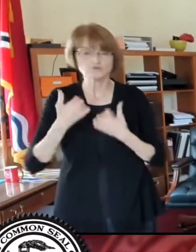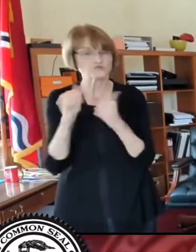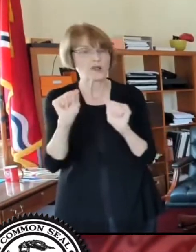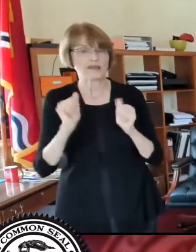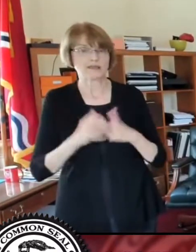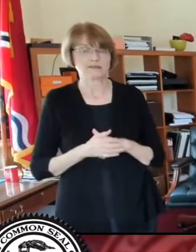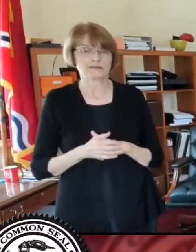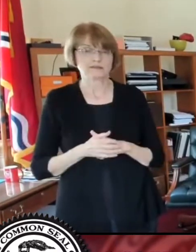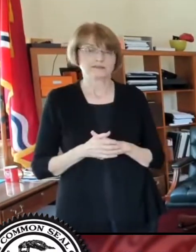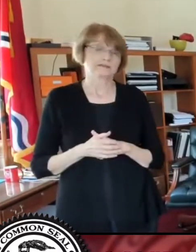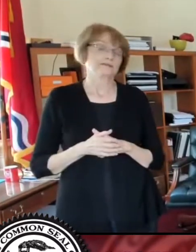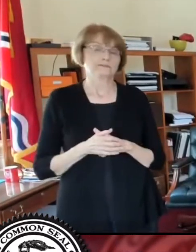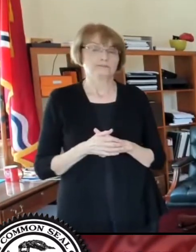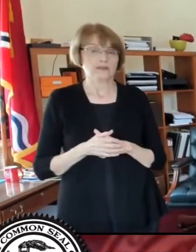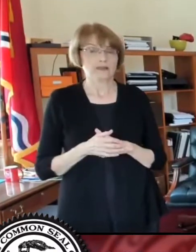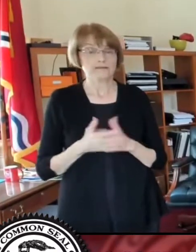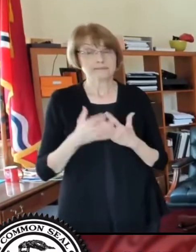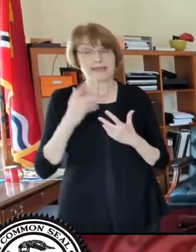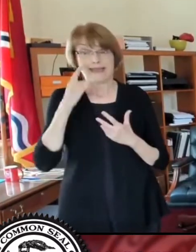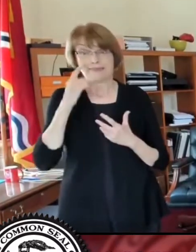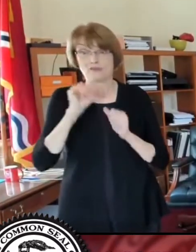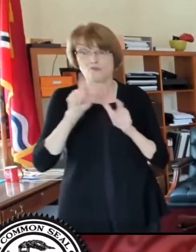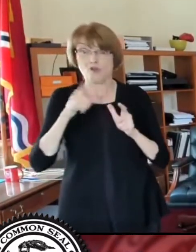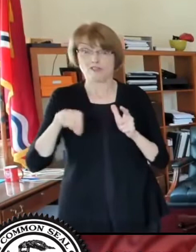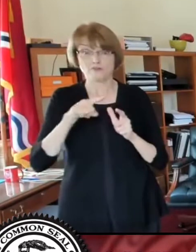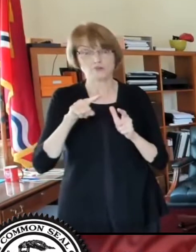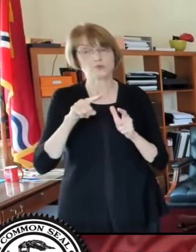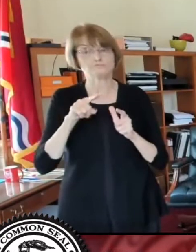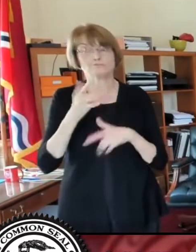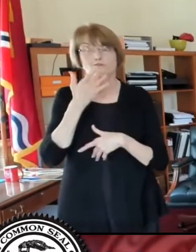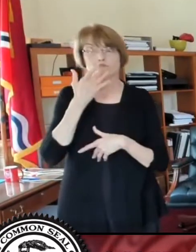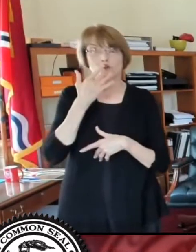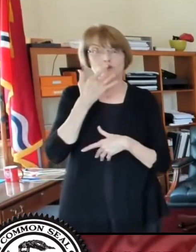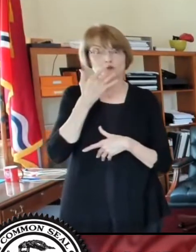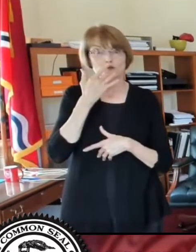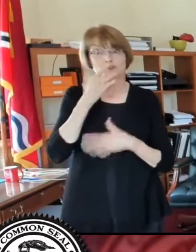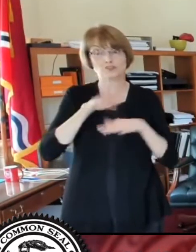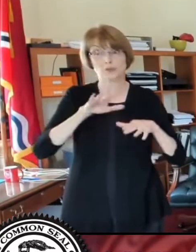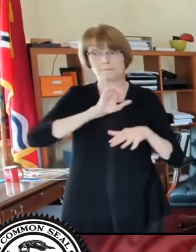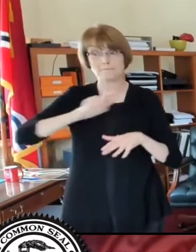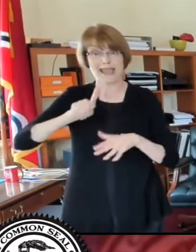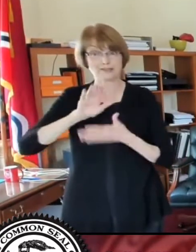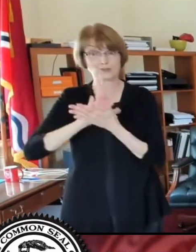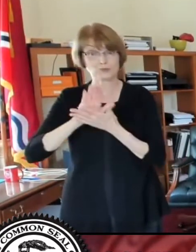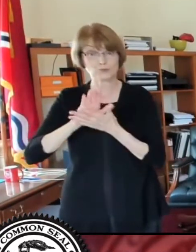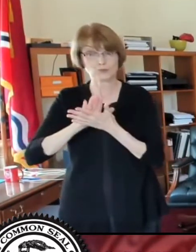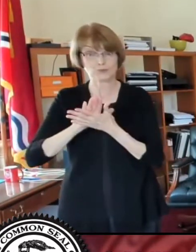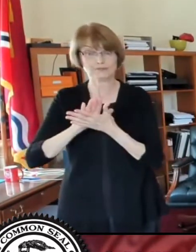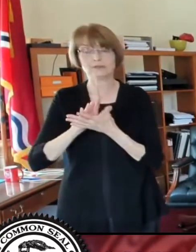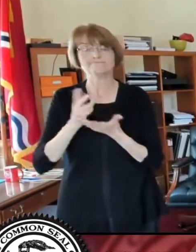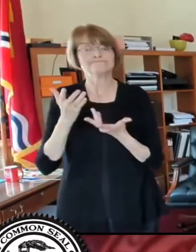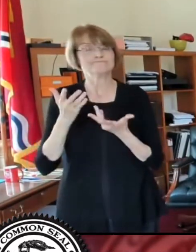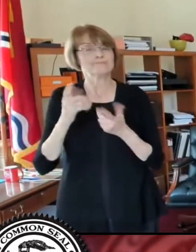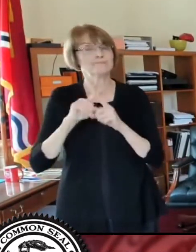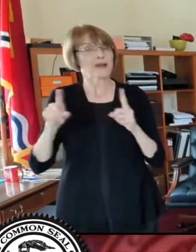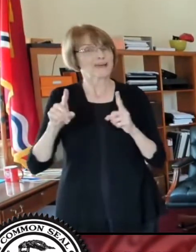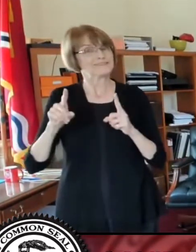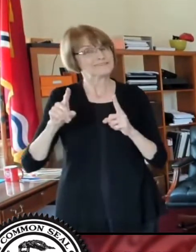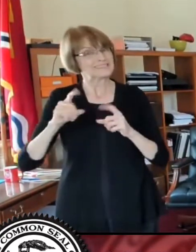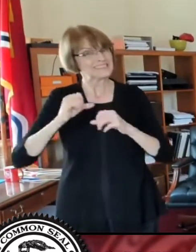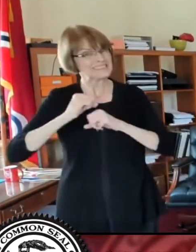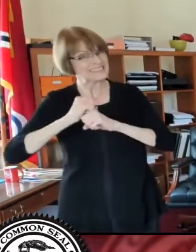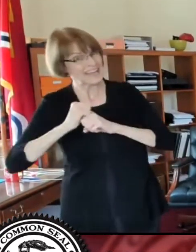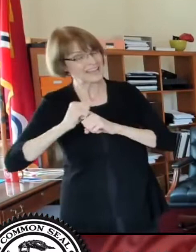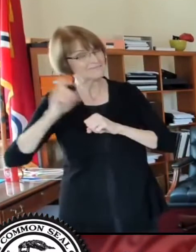I think everyone would love for kids to go back to school, but it has to be safe. And I don't think school this year, and maybe not even school